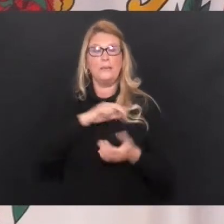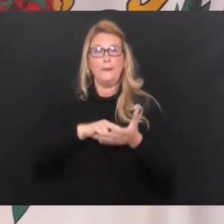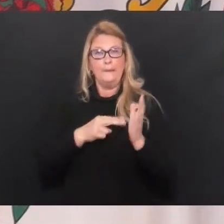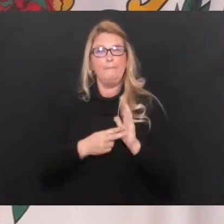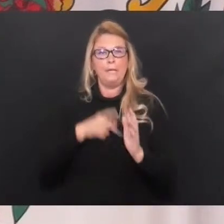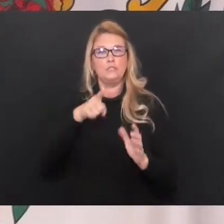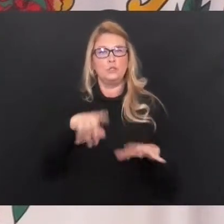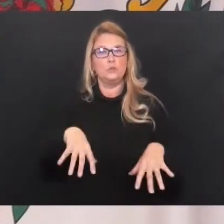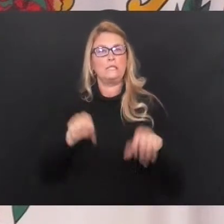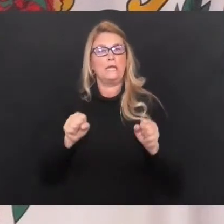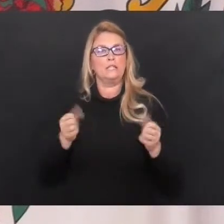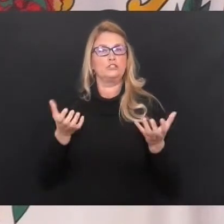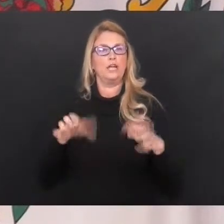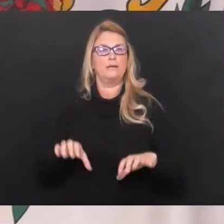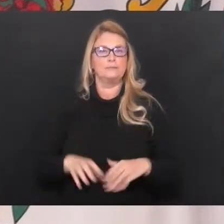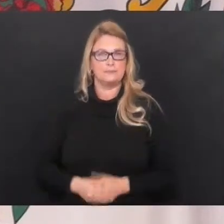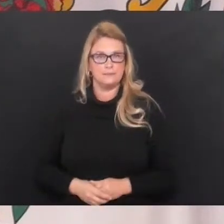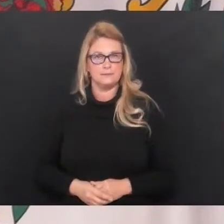terribly fair.